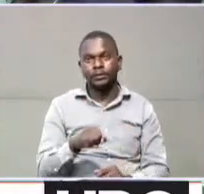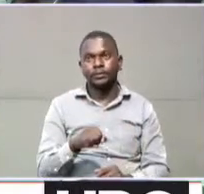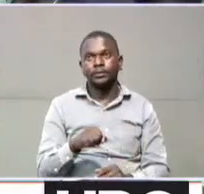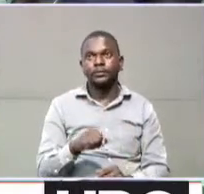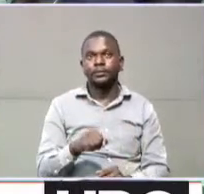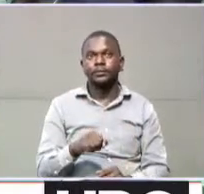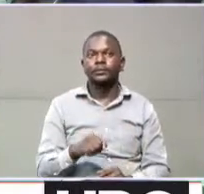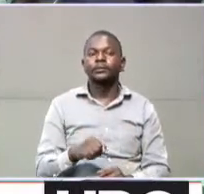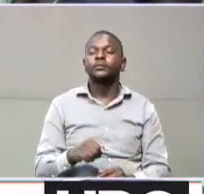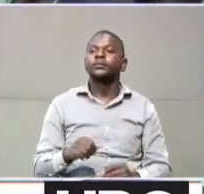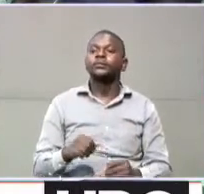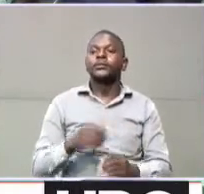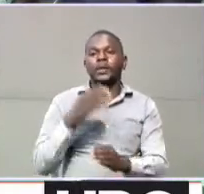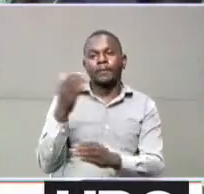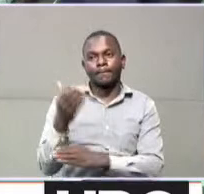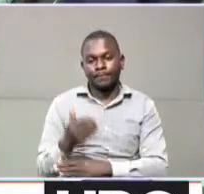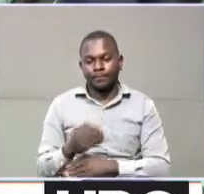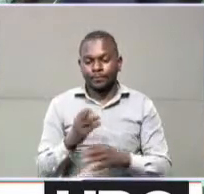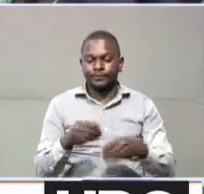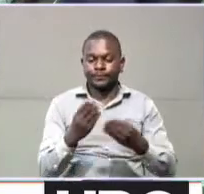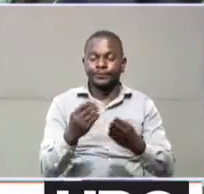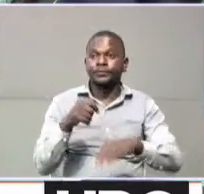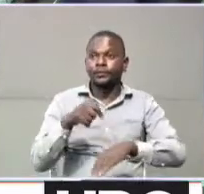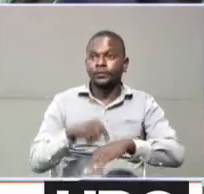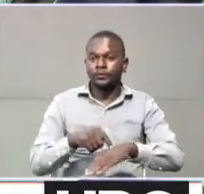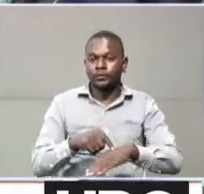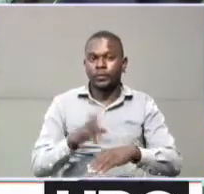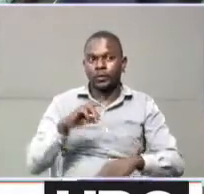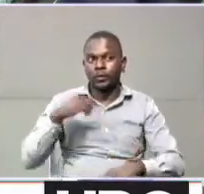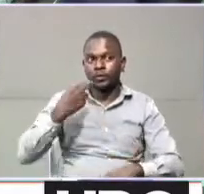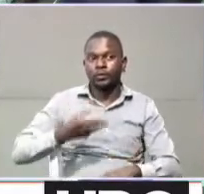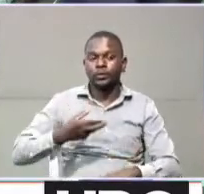i should minister i'll give her time to respond